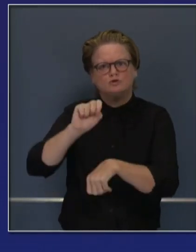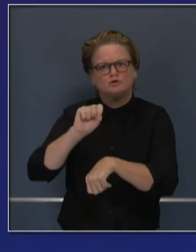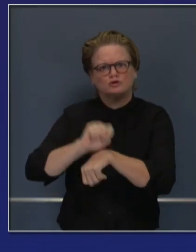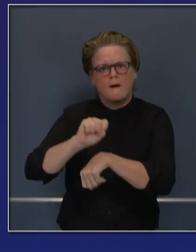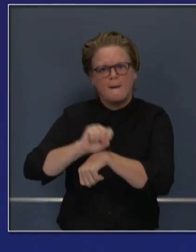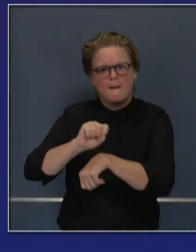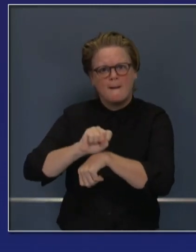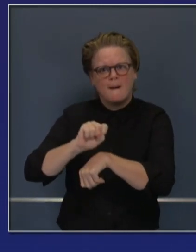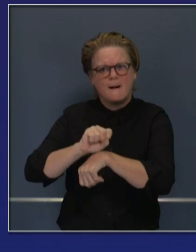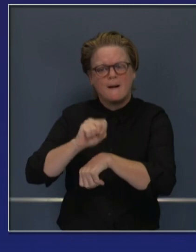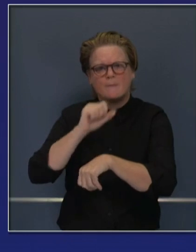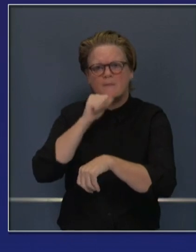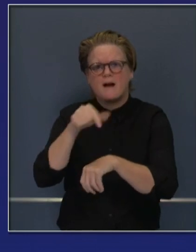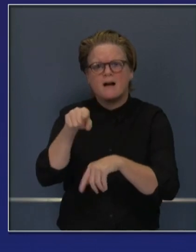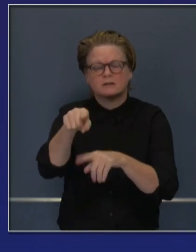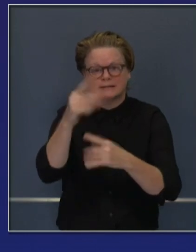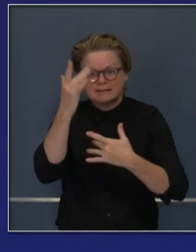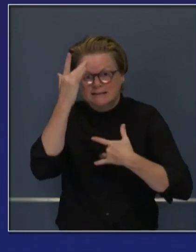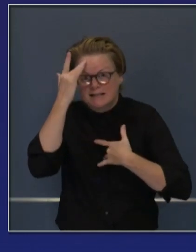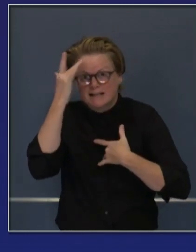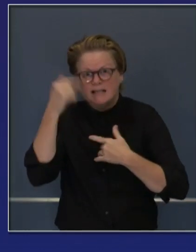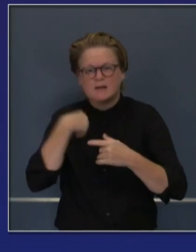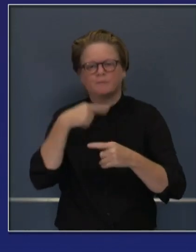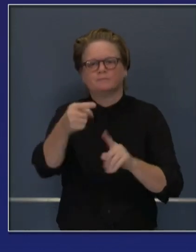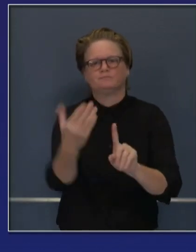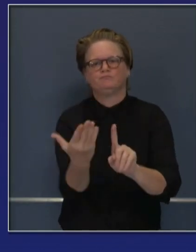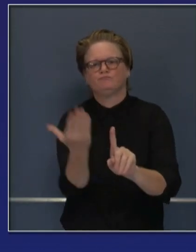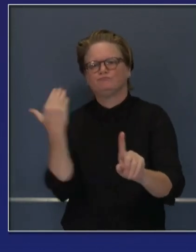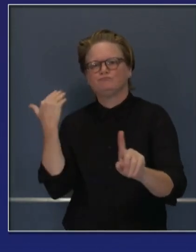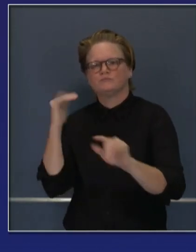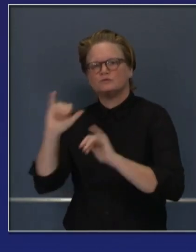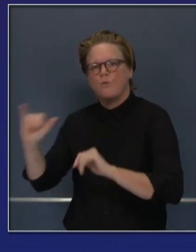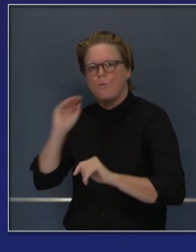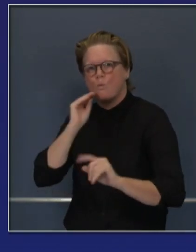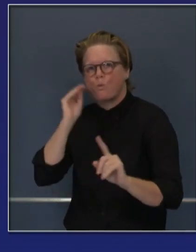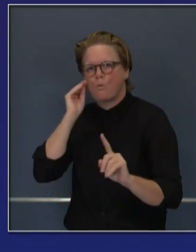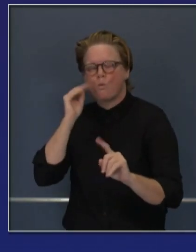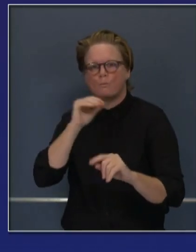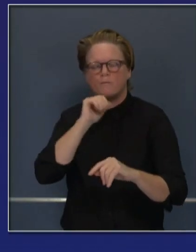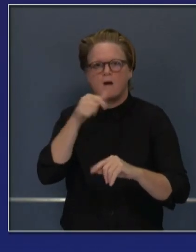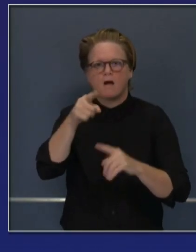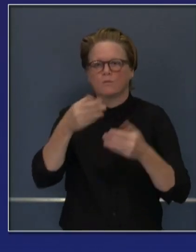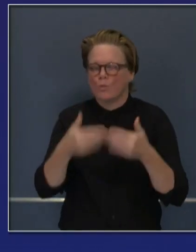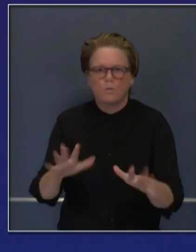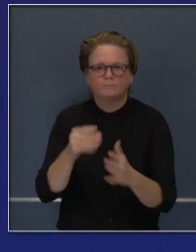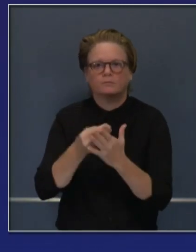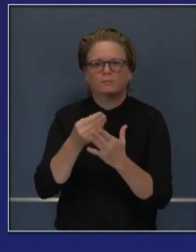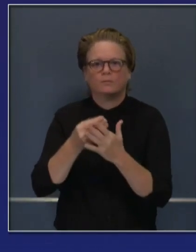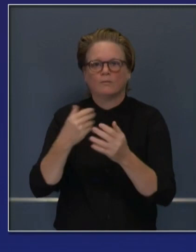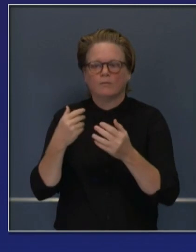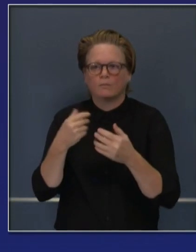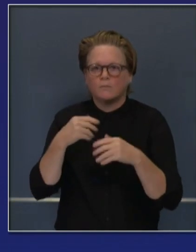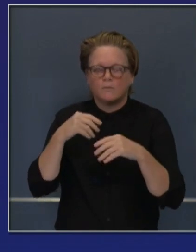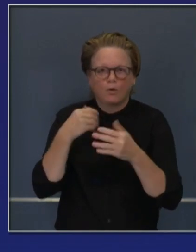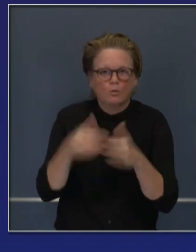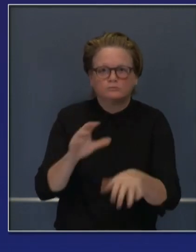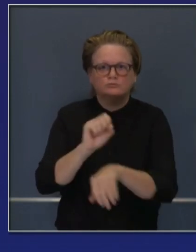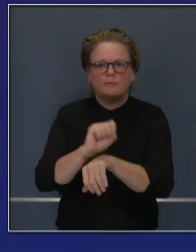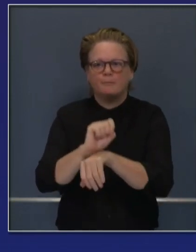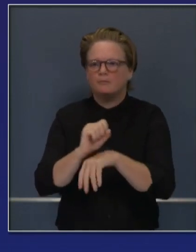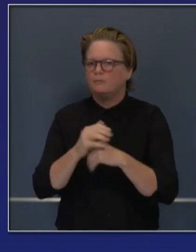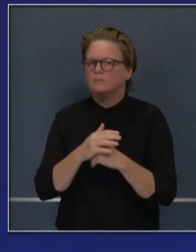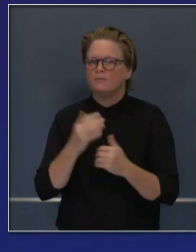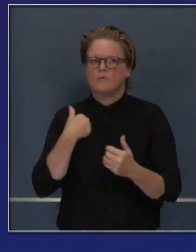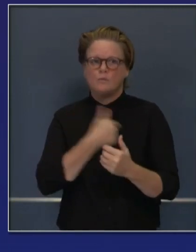a number of previous presentations, substantial effort, 22,000+ homeless individuals,